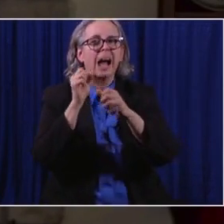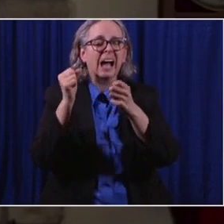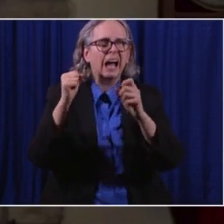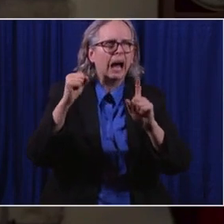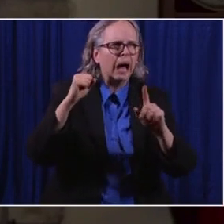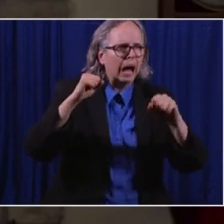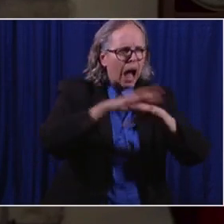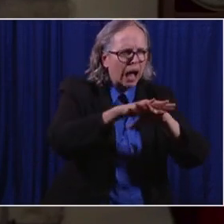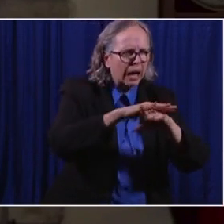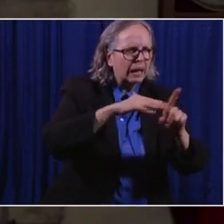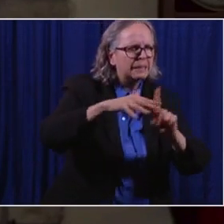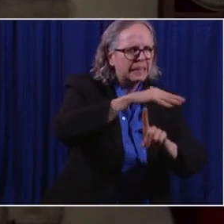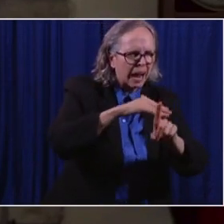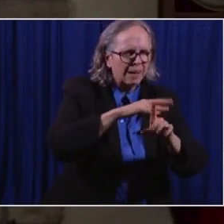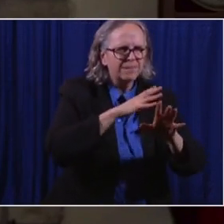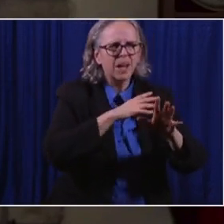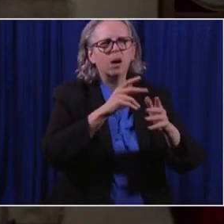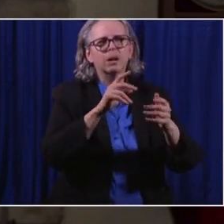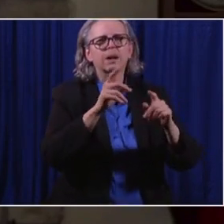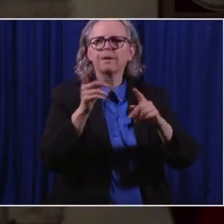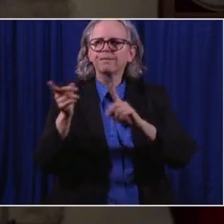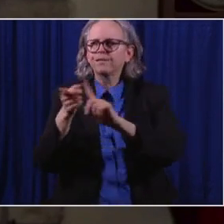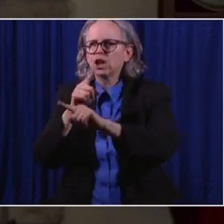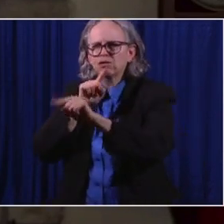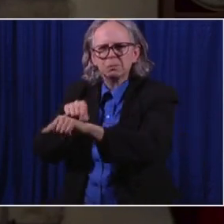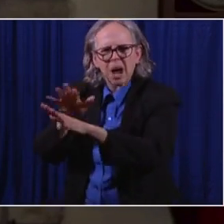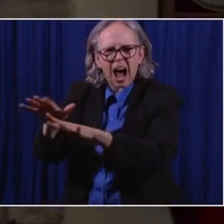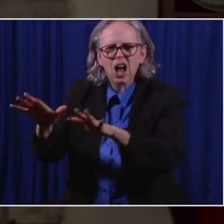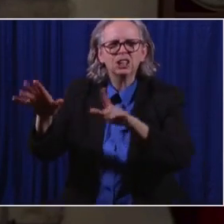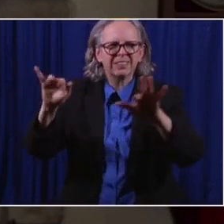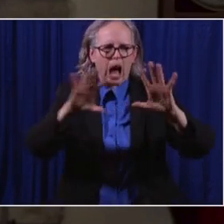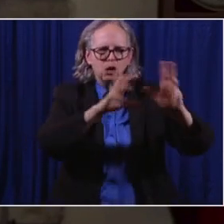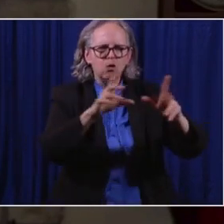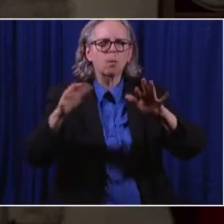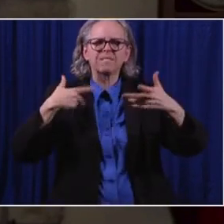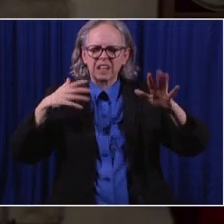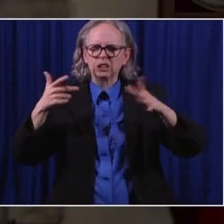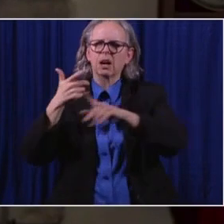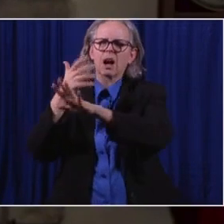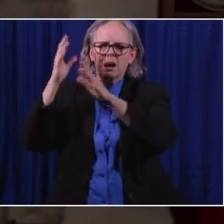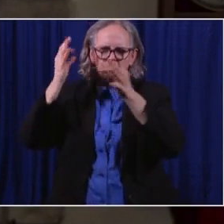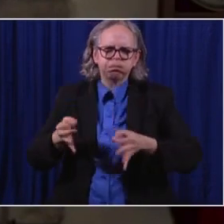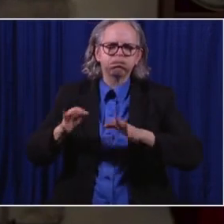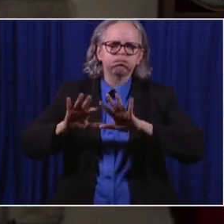protect. And then the best indicator of